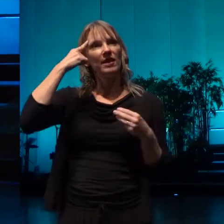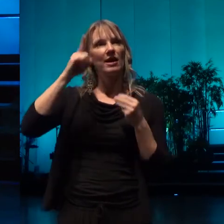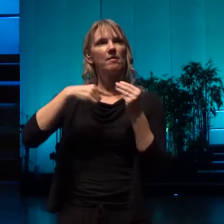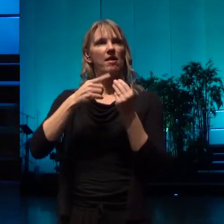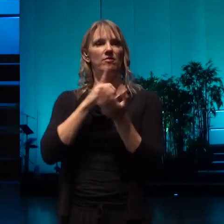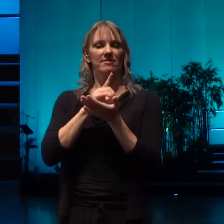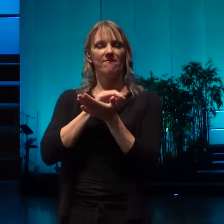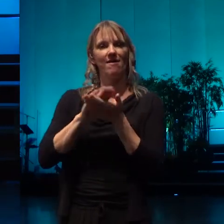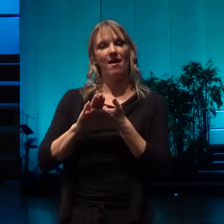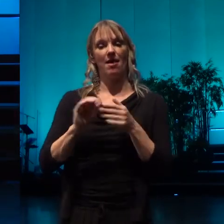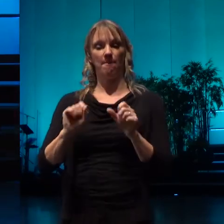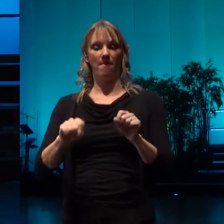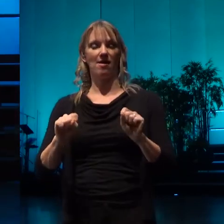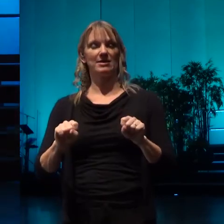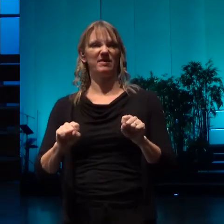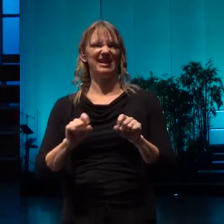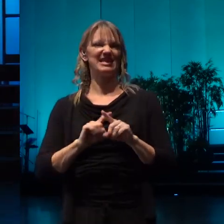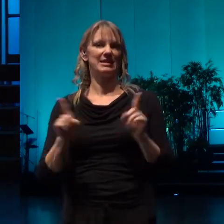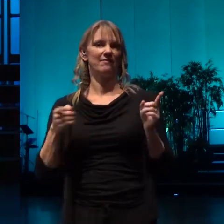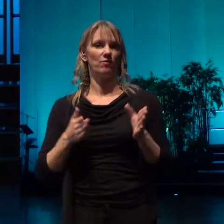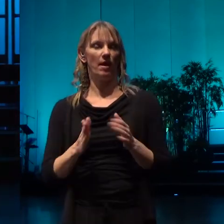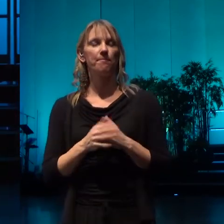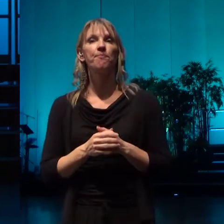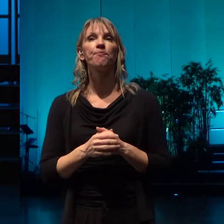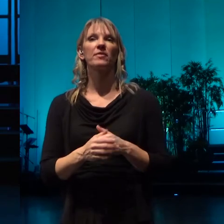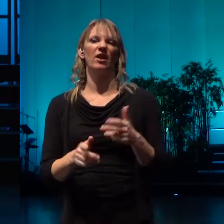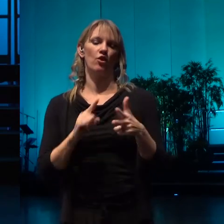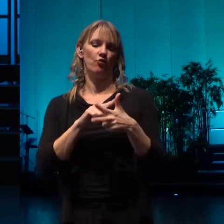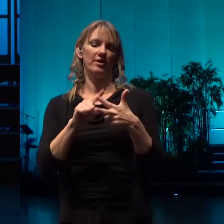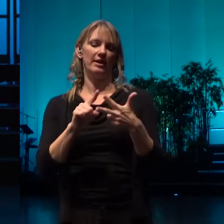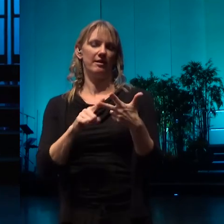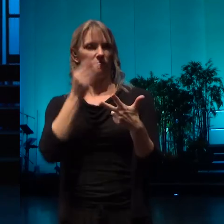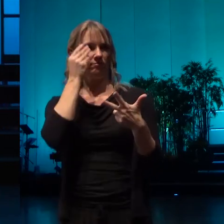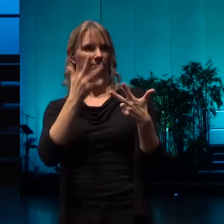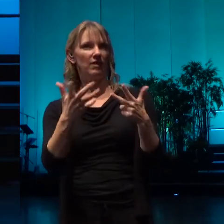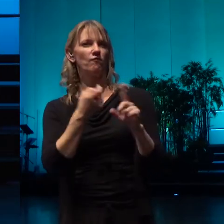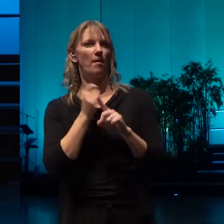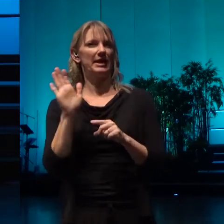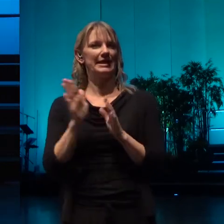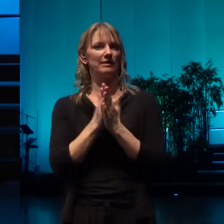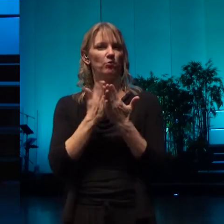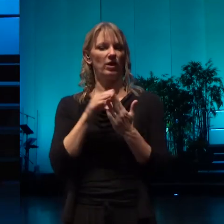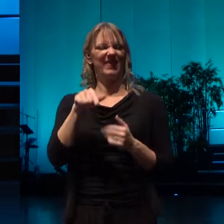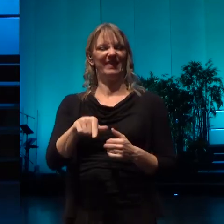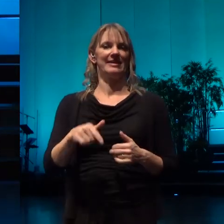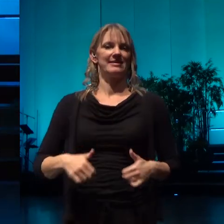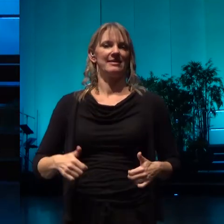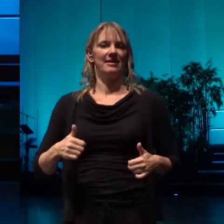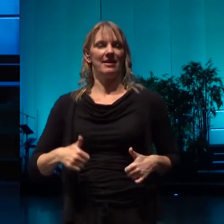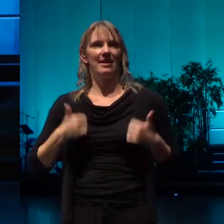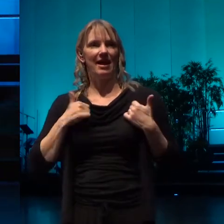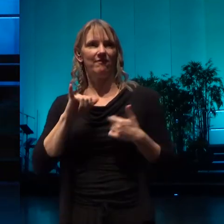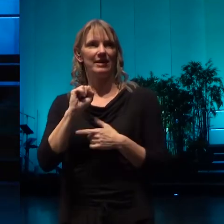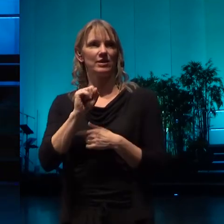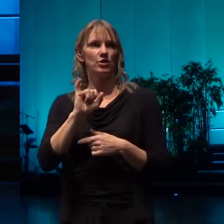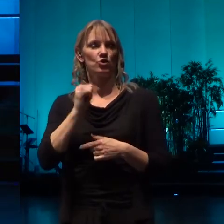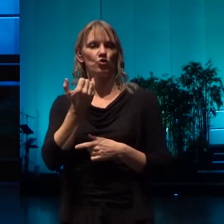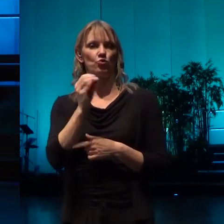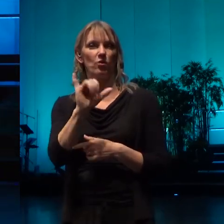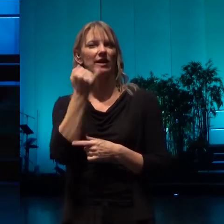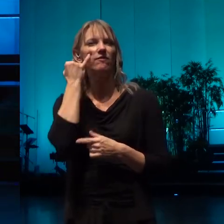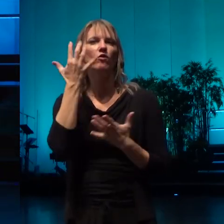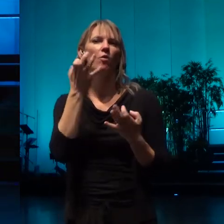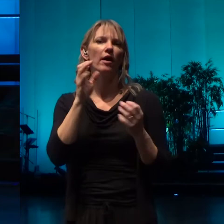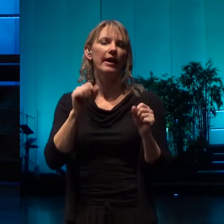divine and possibilities in a greater way. And so I'm going to share 3 with you today from his book, This Life is Joy. And if you'd like, you can close your